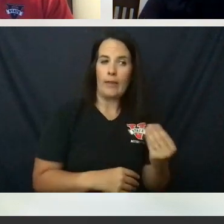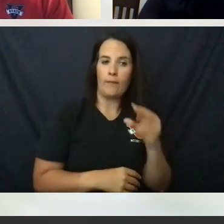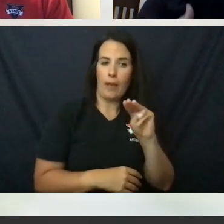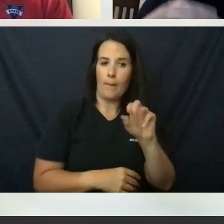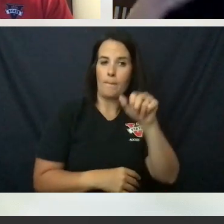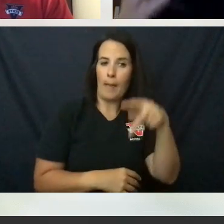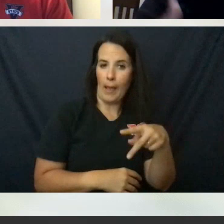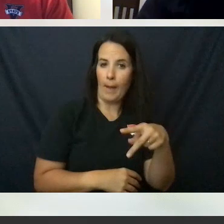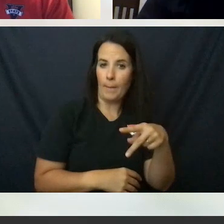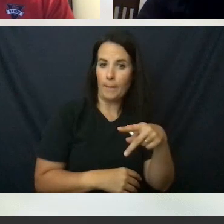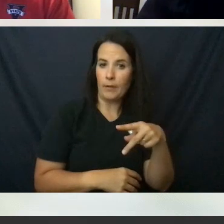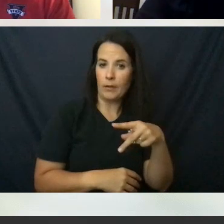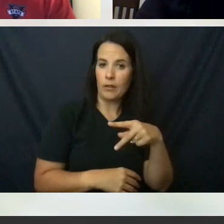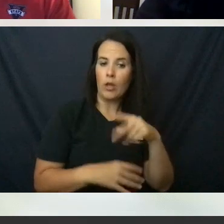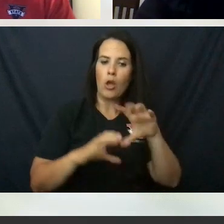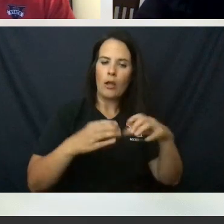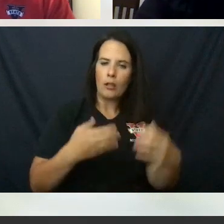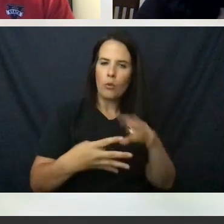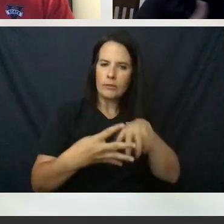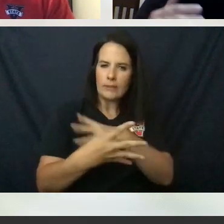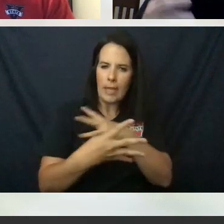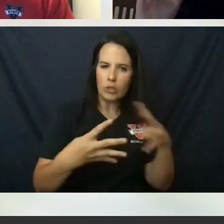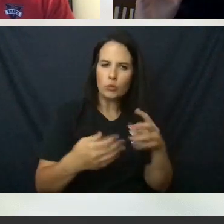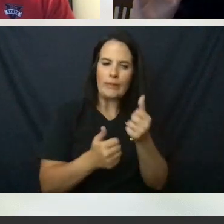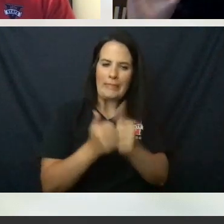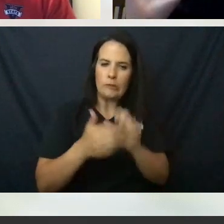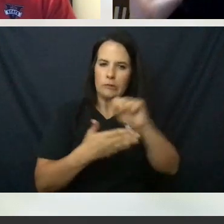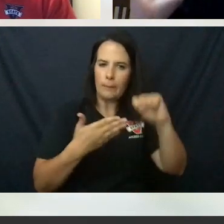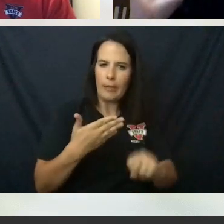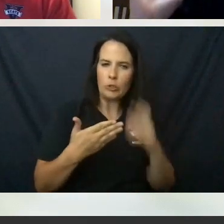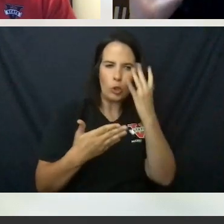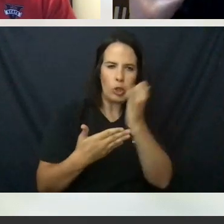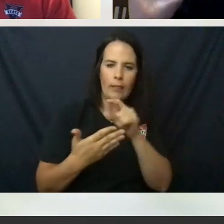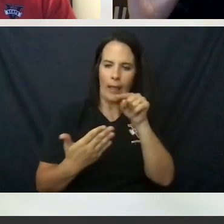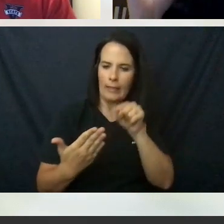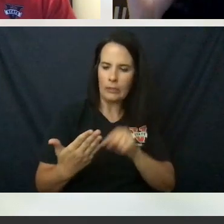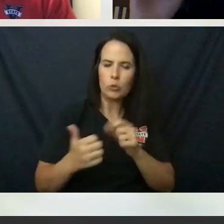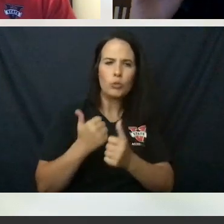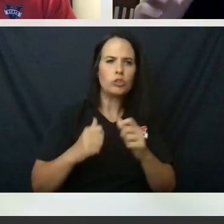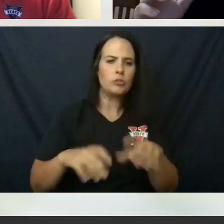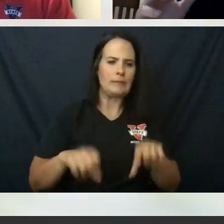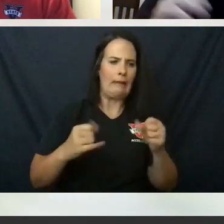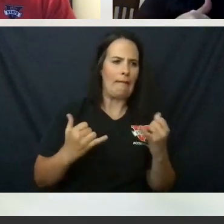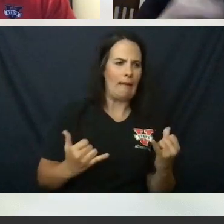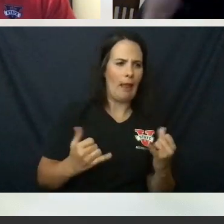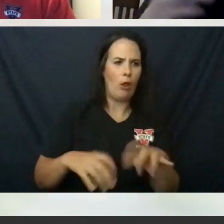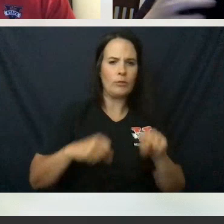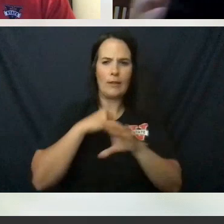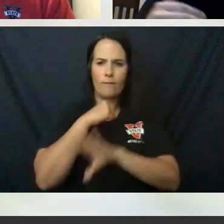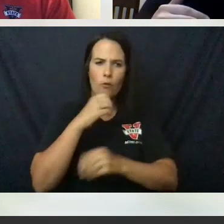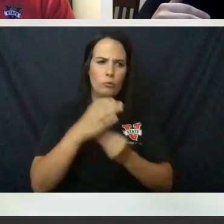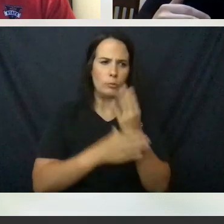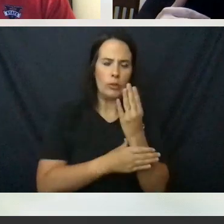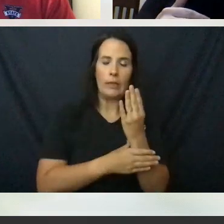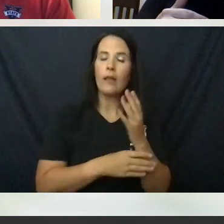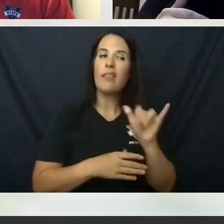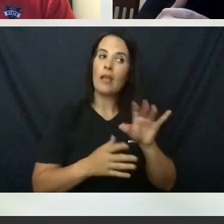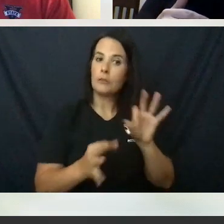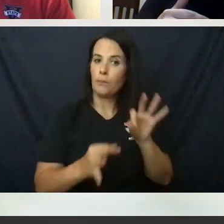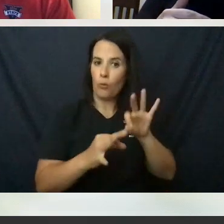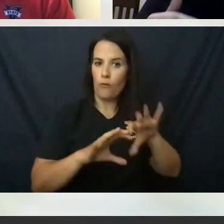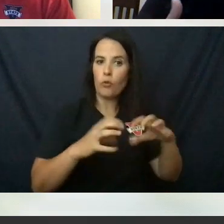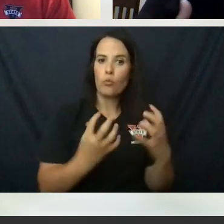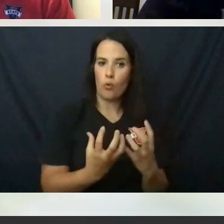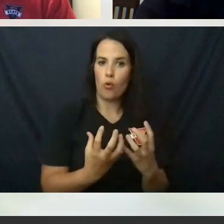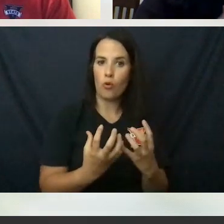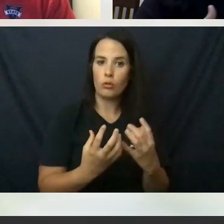terms of courses by semester. And that's kind of perfect world. We're going to build in the things that we learn about